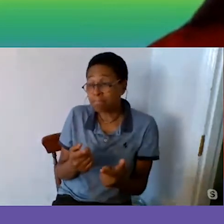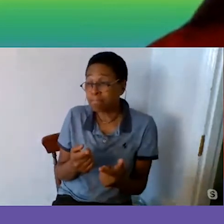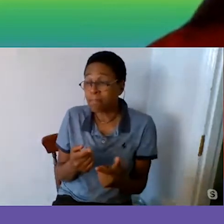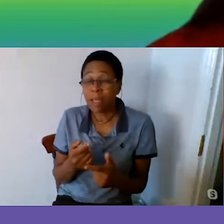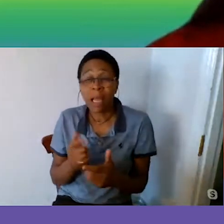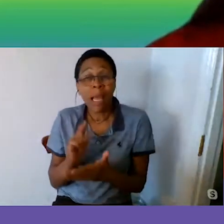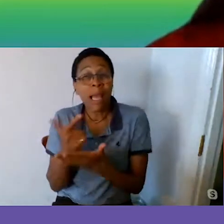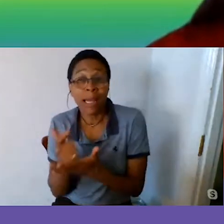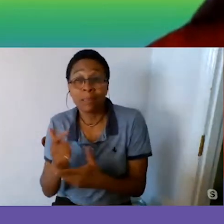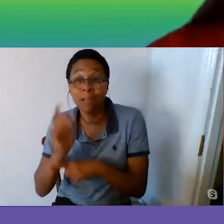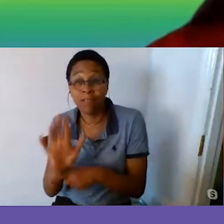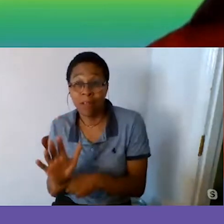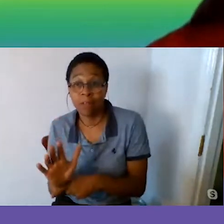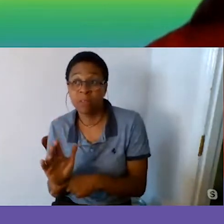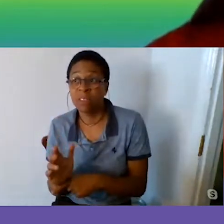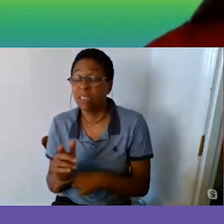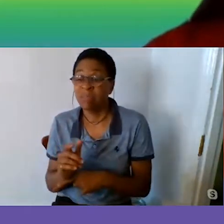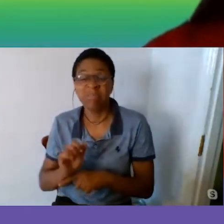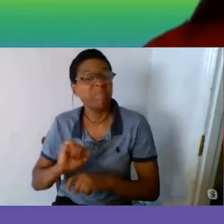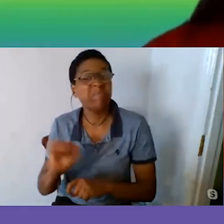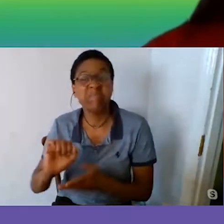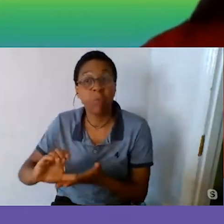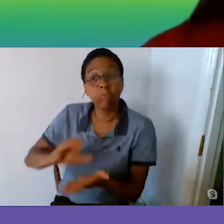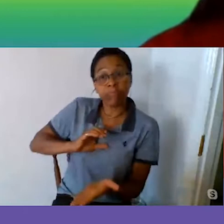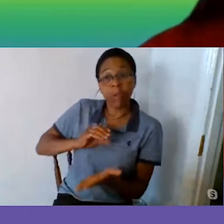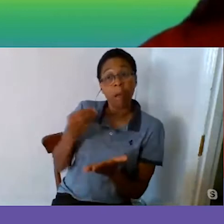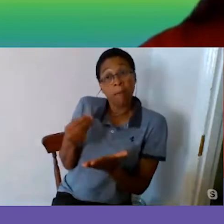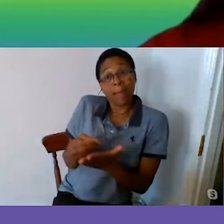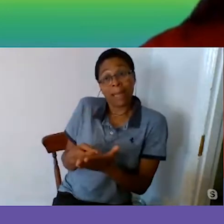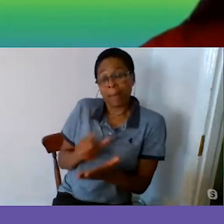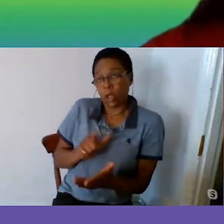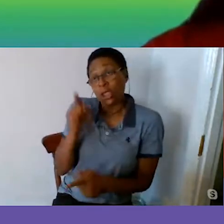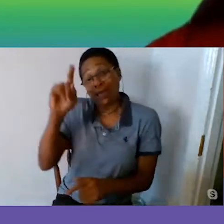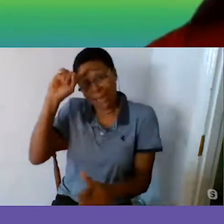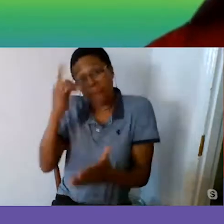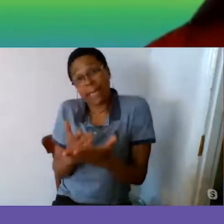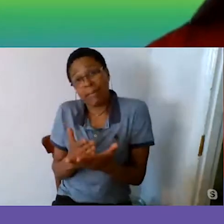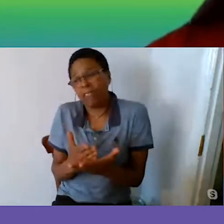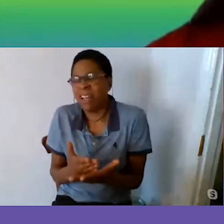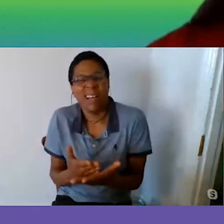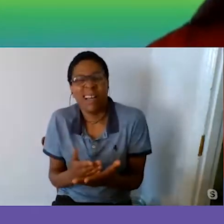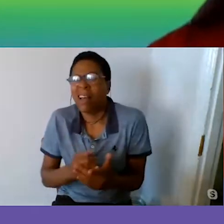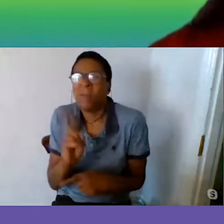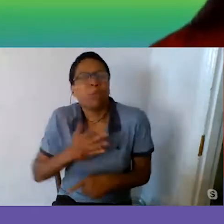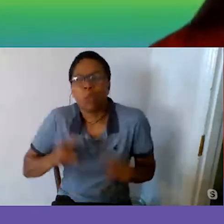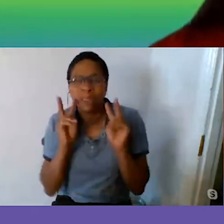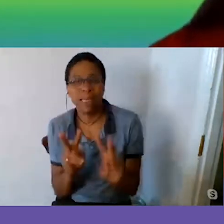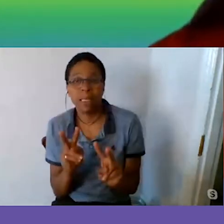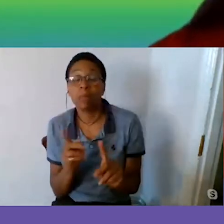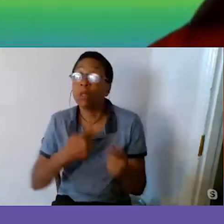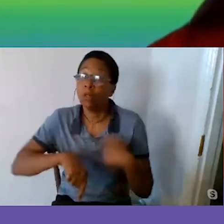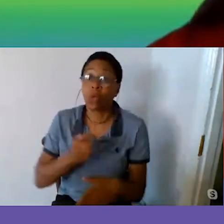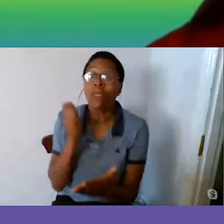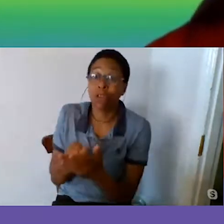get funding because there's a belief in the industry that there's no paying audience. So this is something we really need to work on. So we charge for